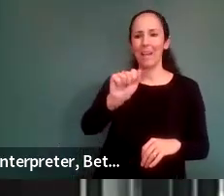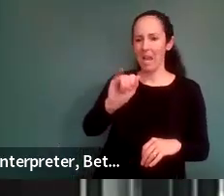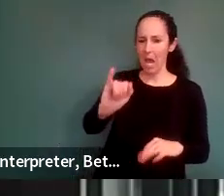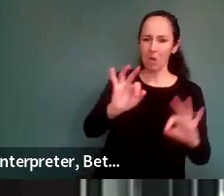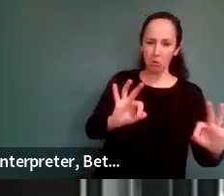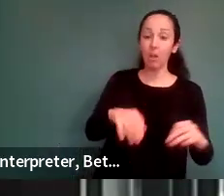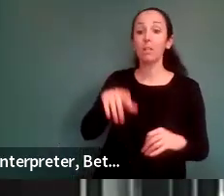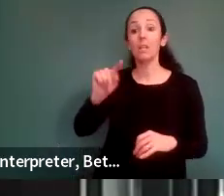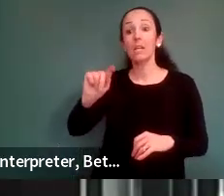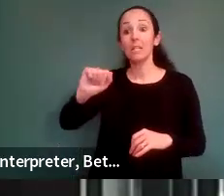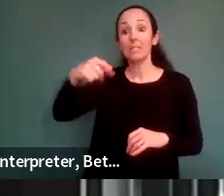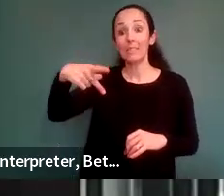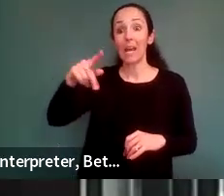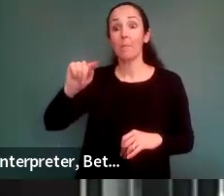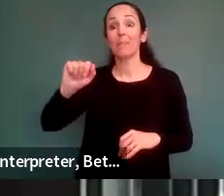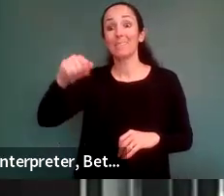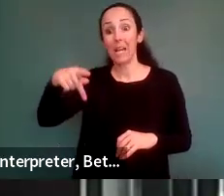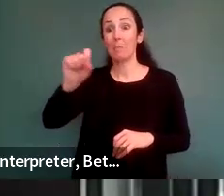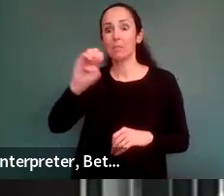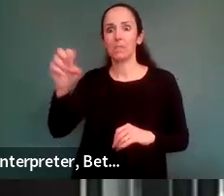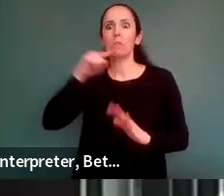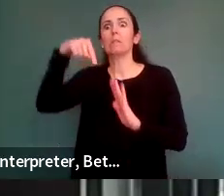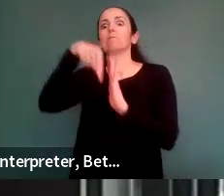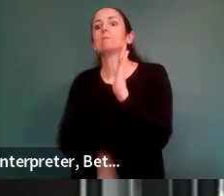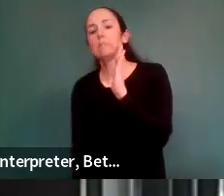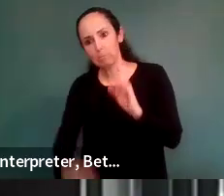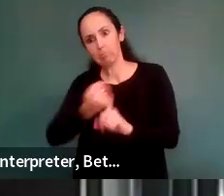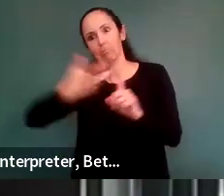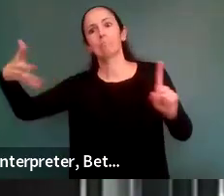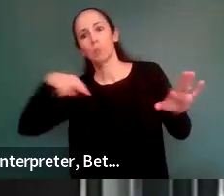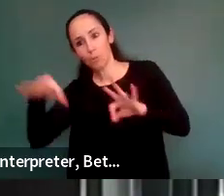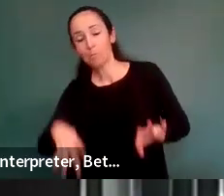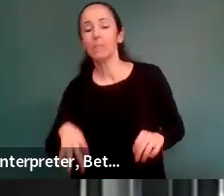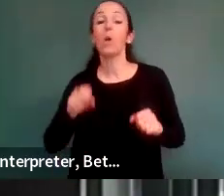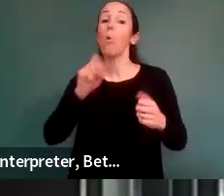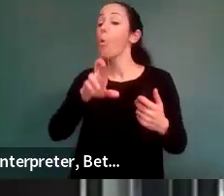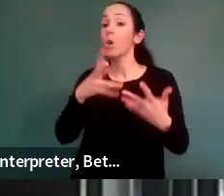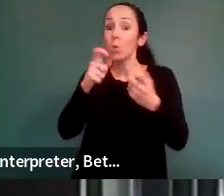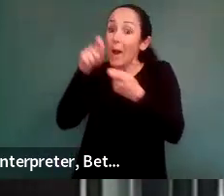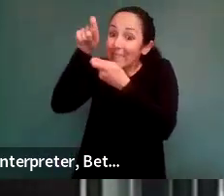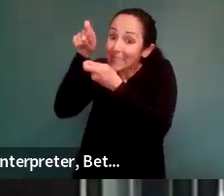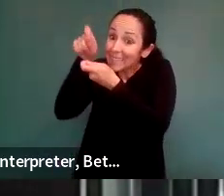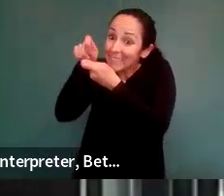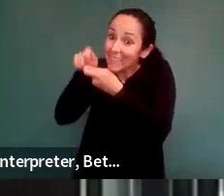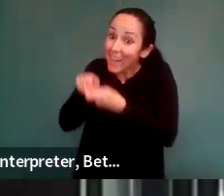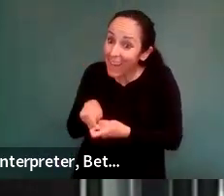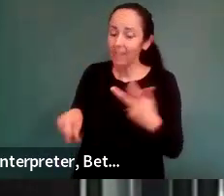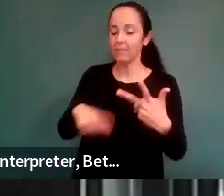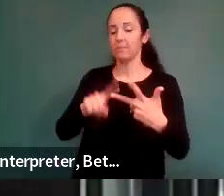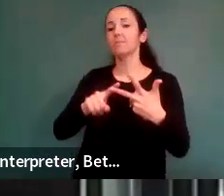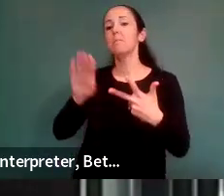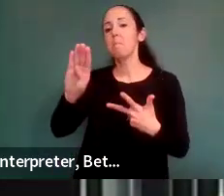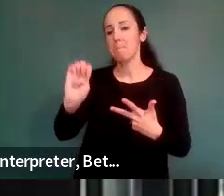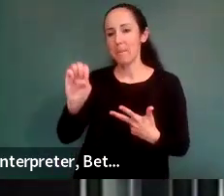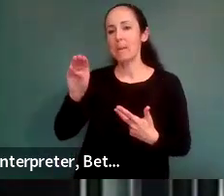give you a concise description, you can use that. Or if you want a very detailed description, Be My